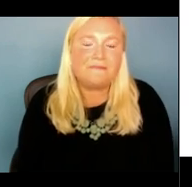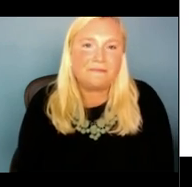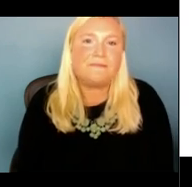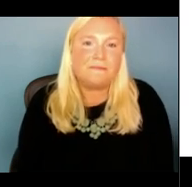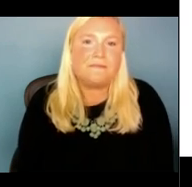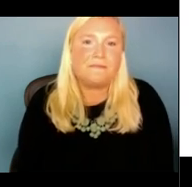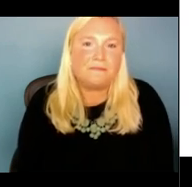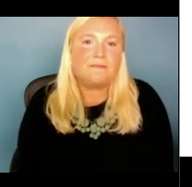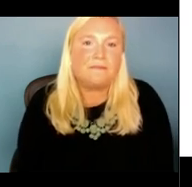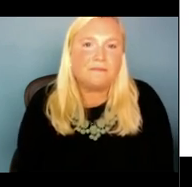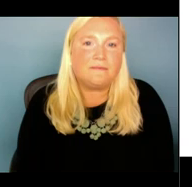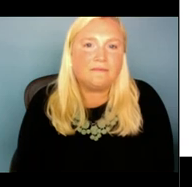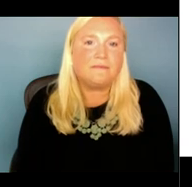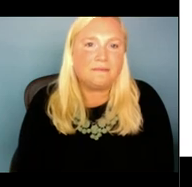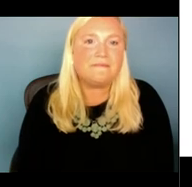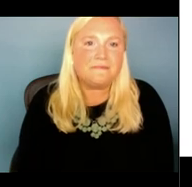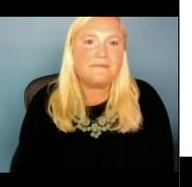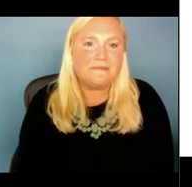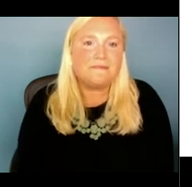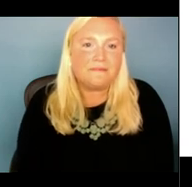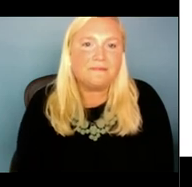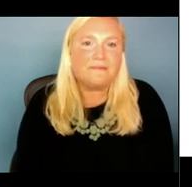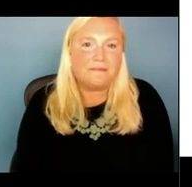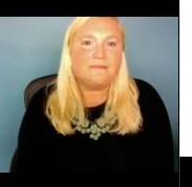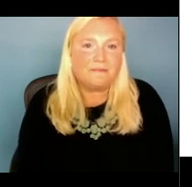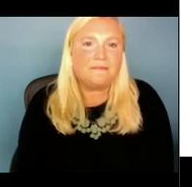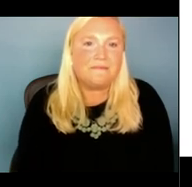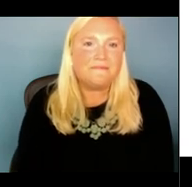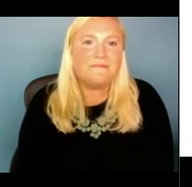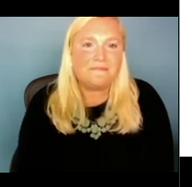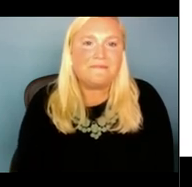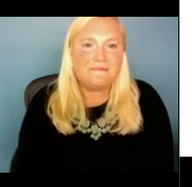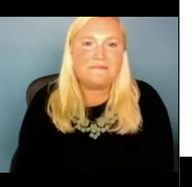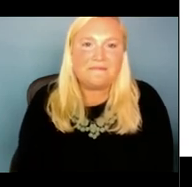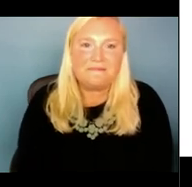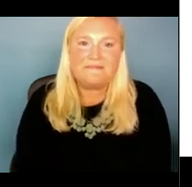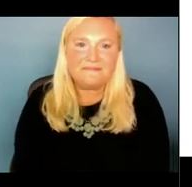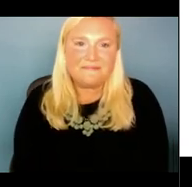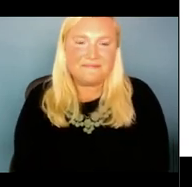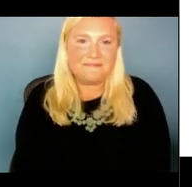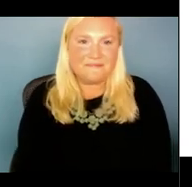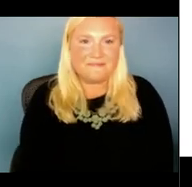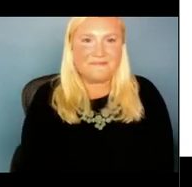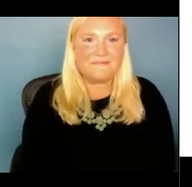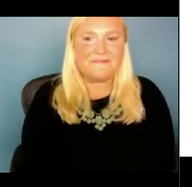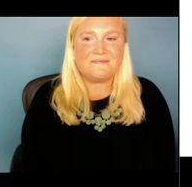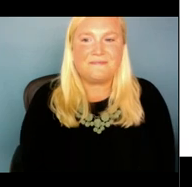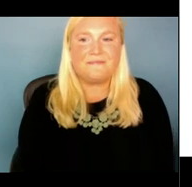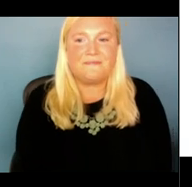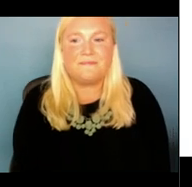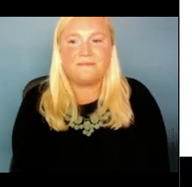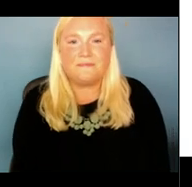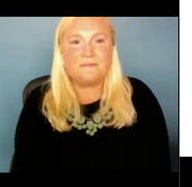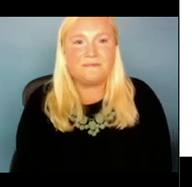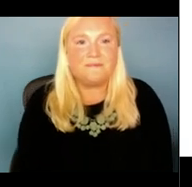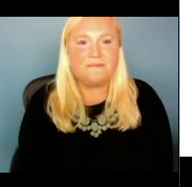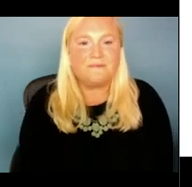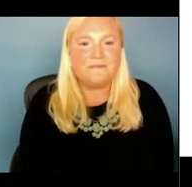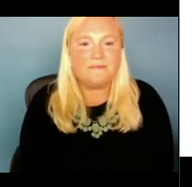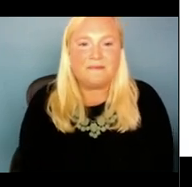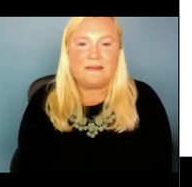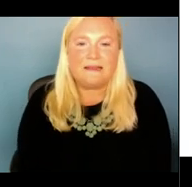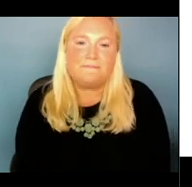I could express genuine interest in that they were telling me about. Yeah, excellent. All right, question number